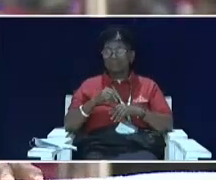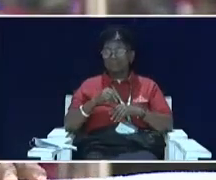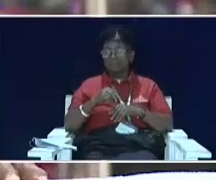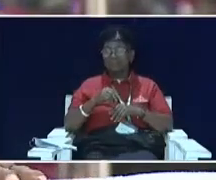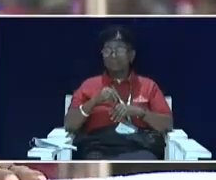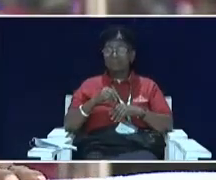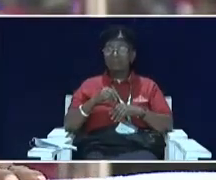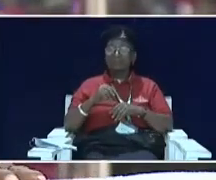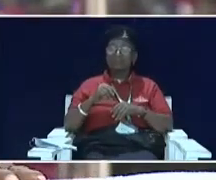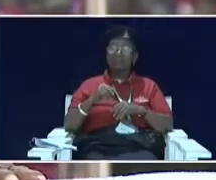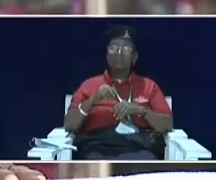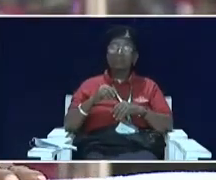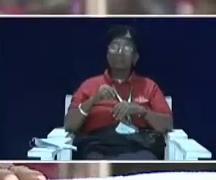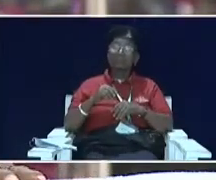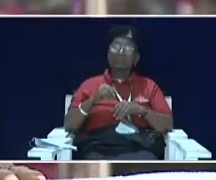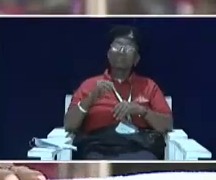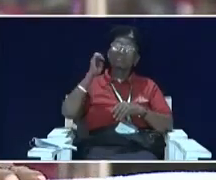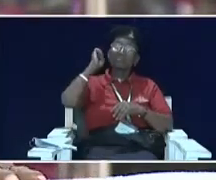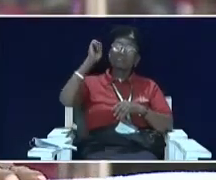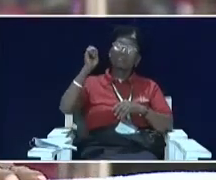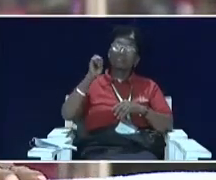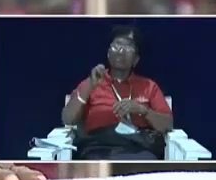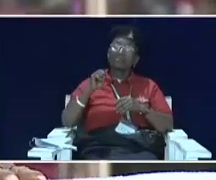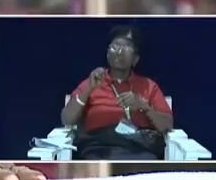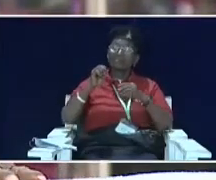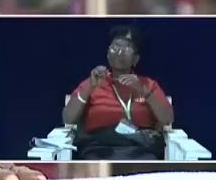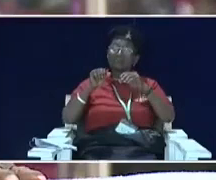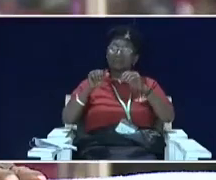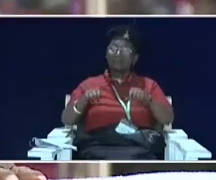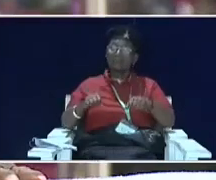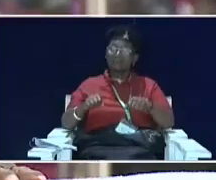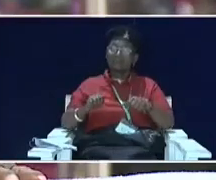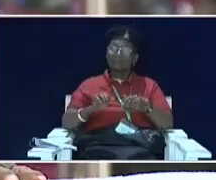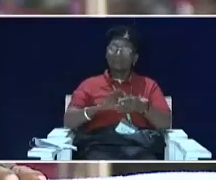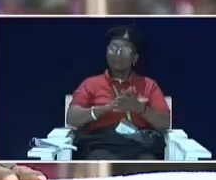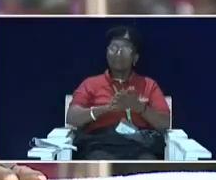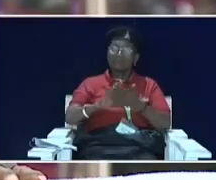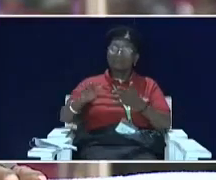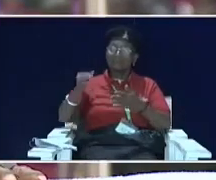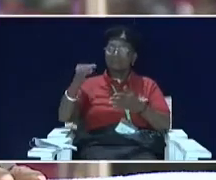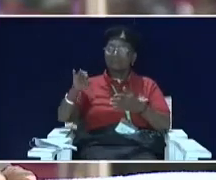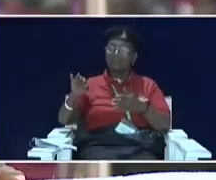He can wipe away your tears.